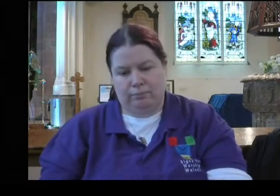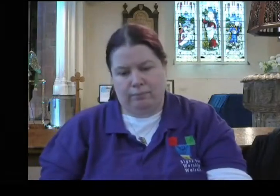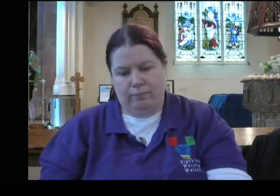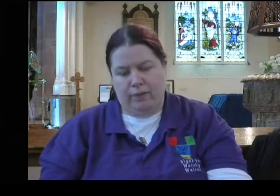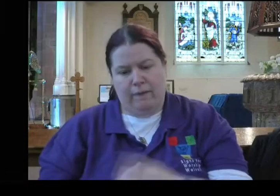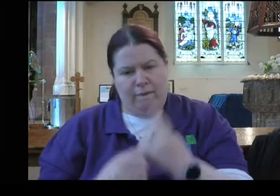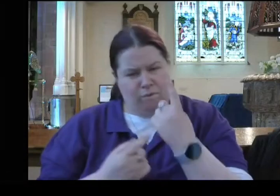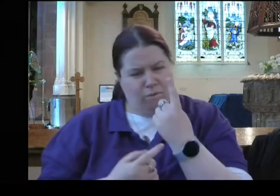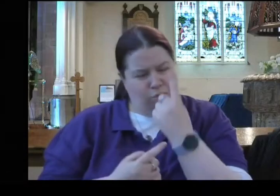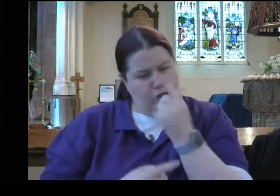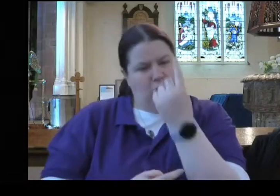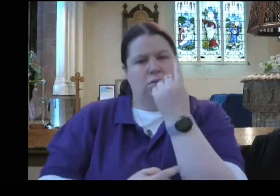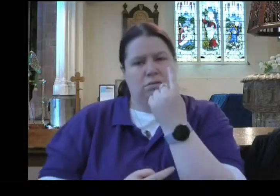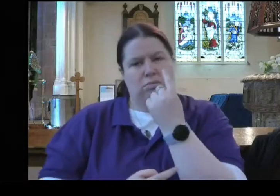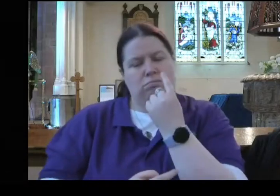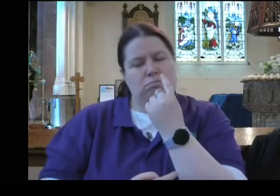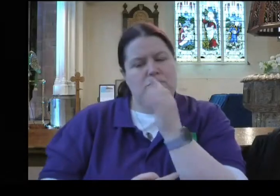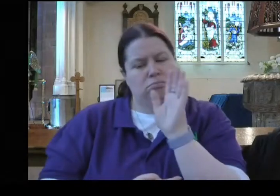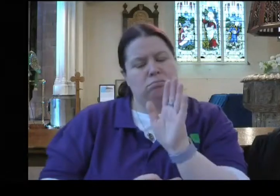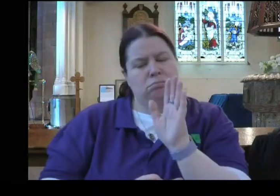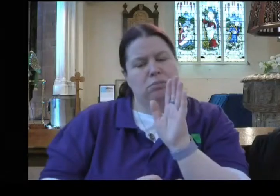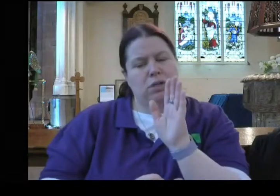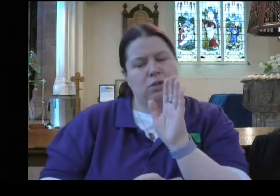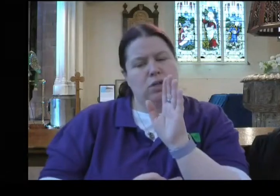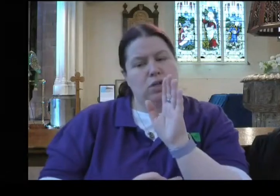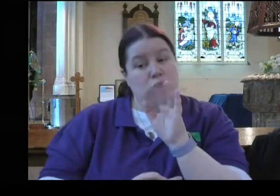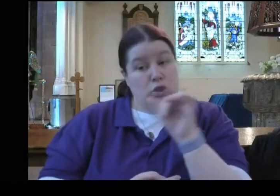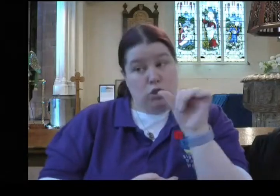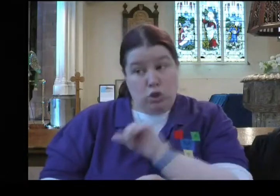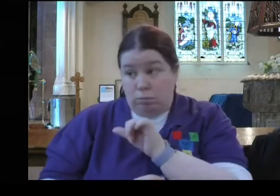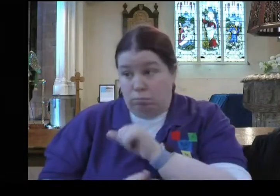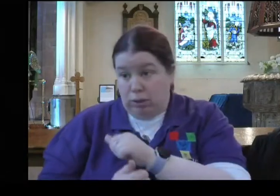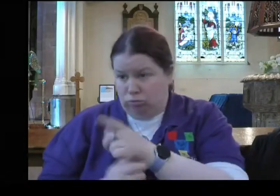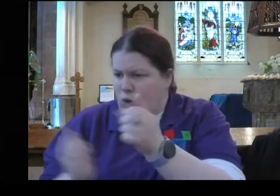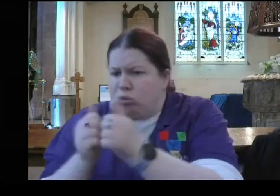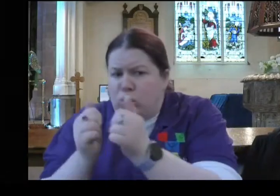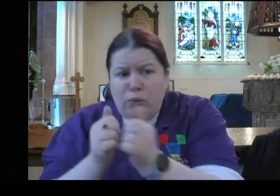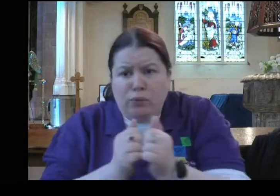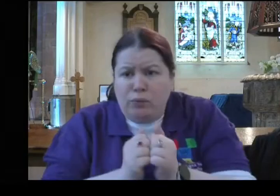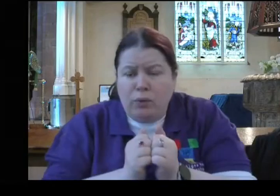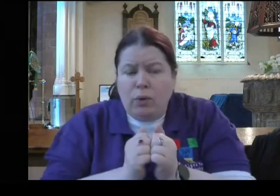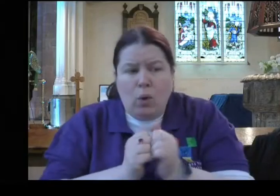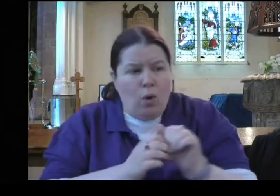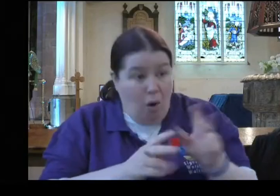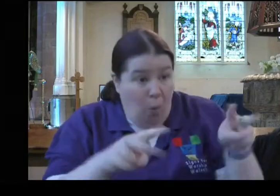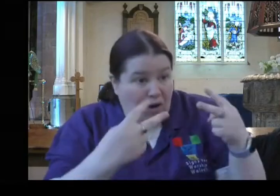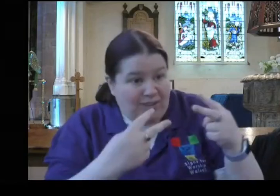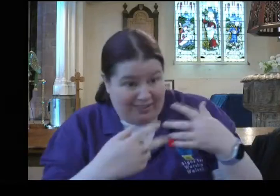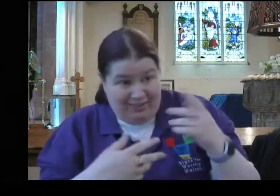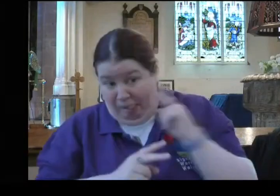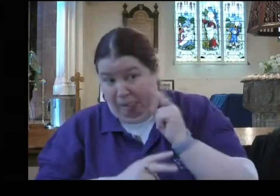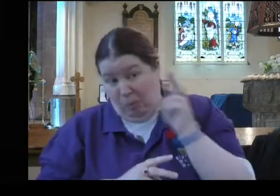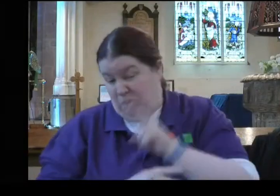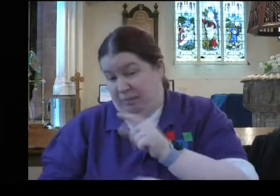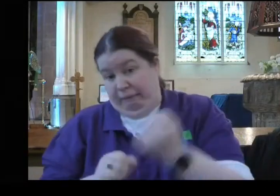saying, firstly, not only should we not be seeking other people's approval when we give, but also that our